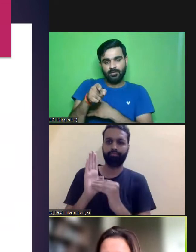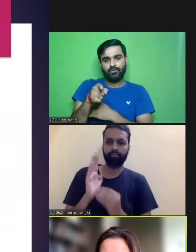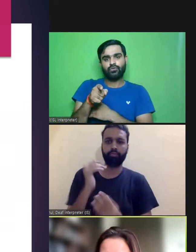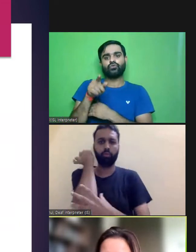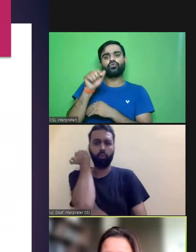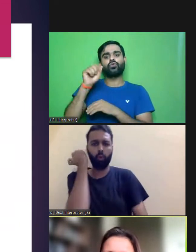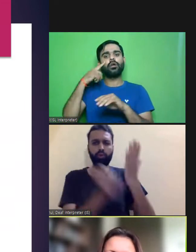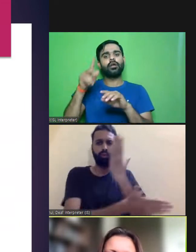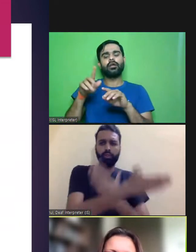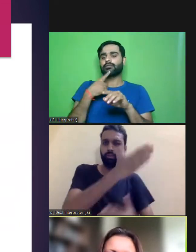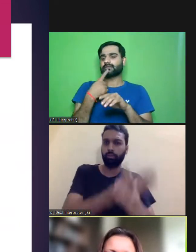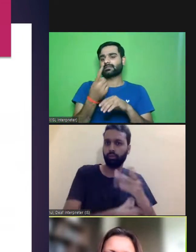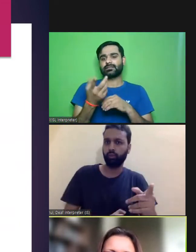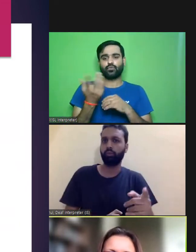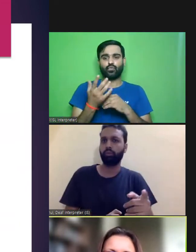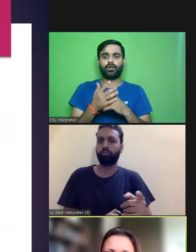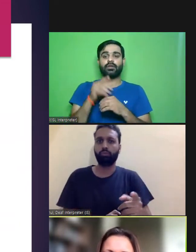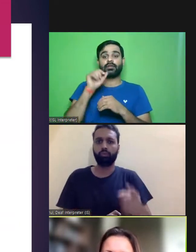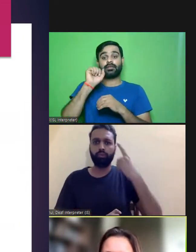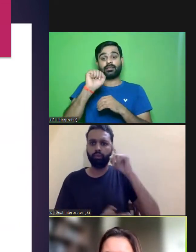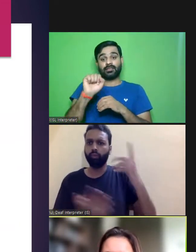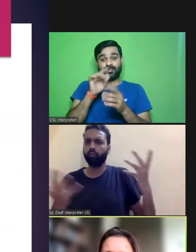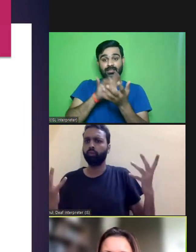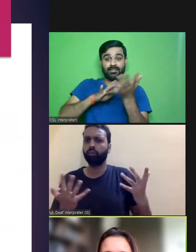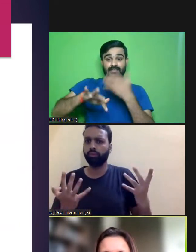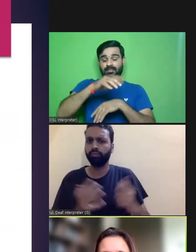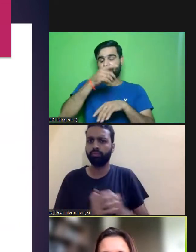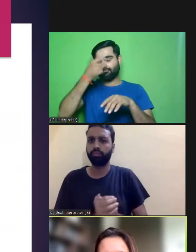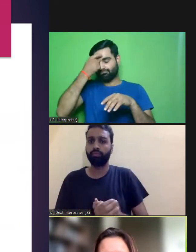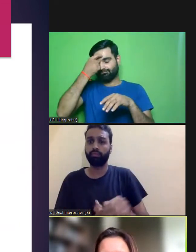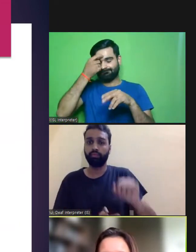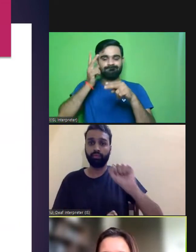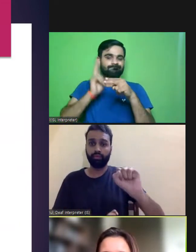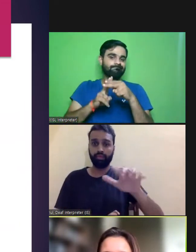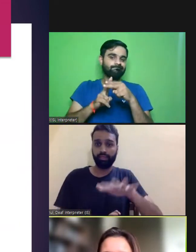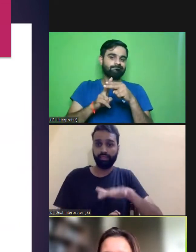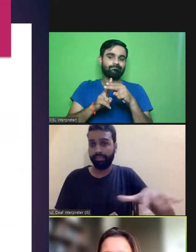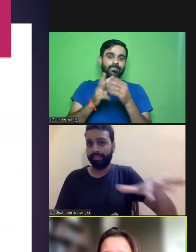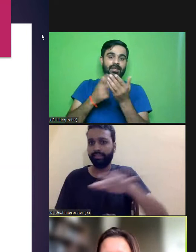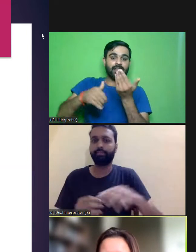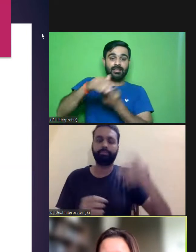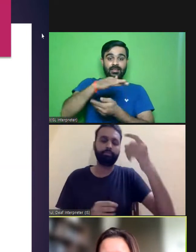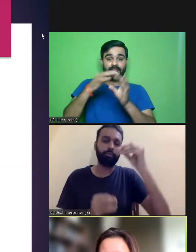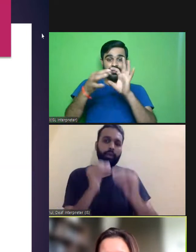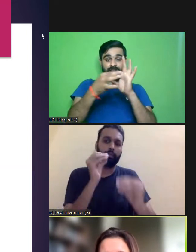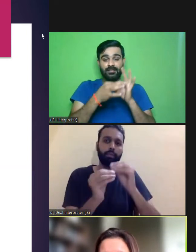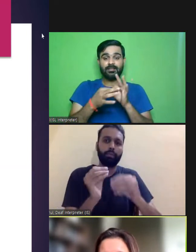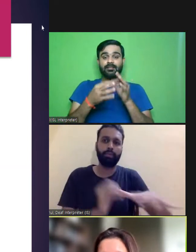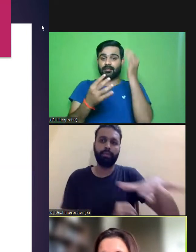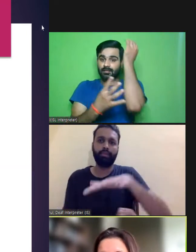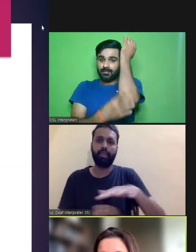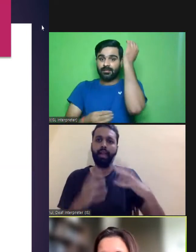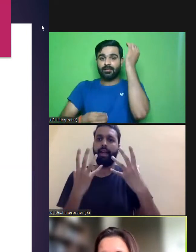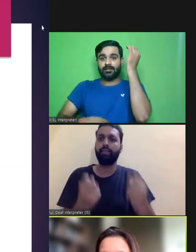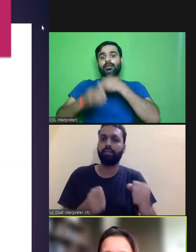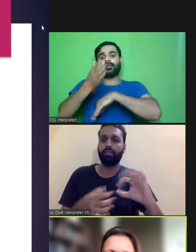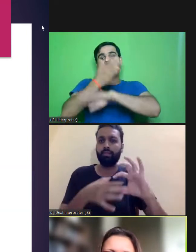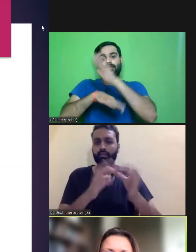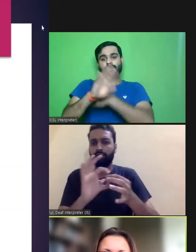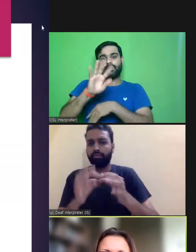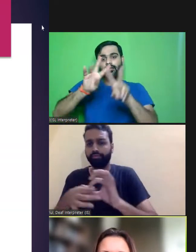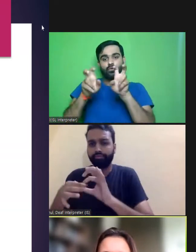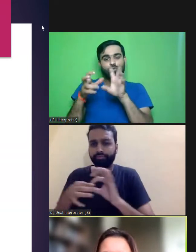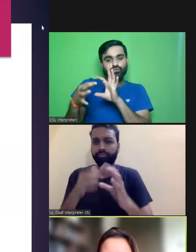can tell us about this relationship and the relationship between multidimensional poverty and disability and how we